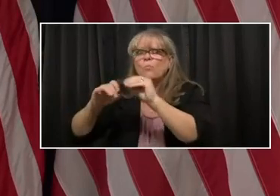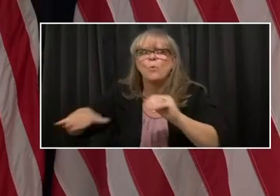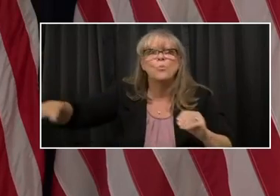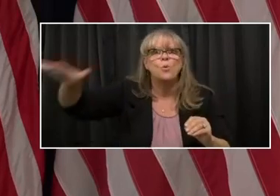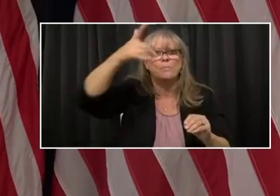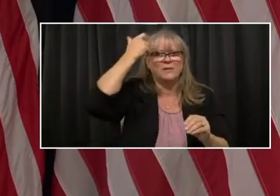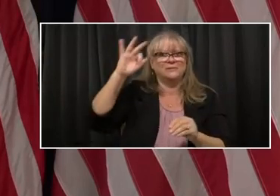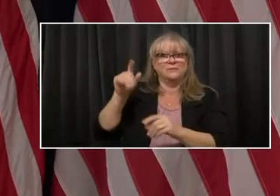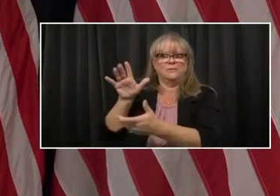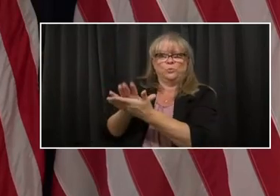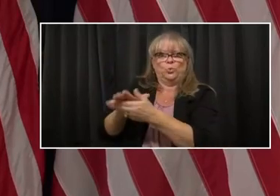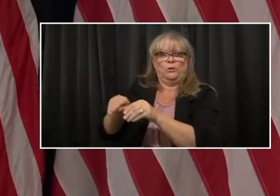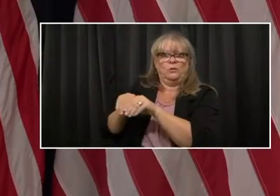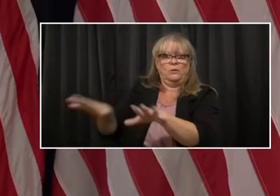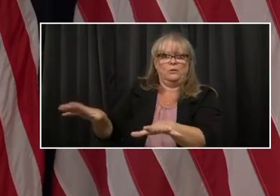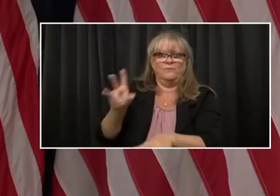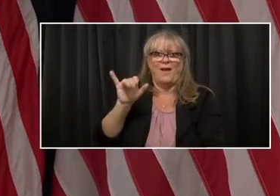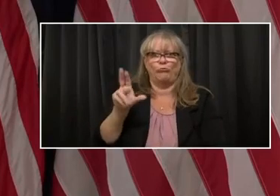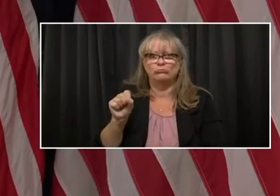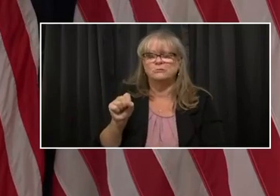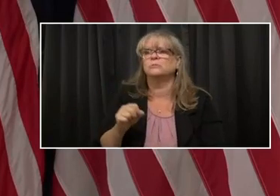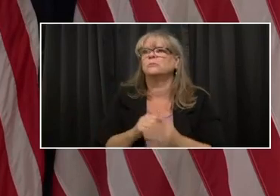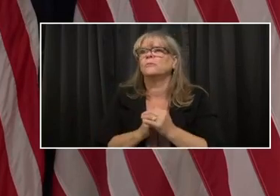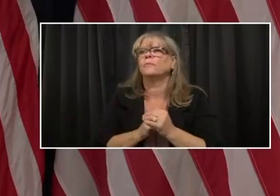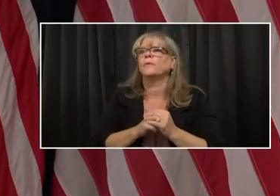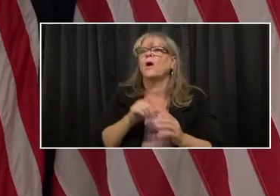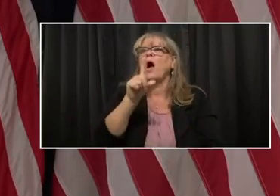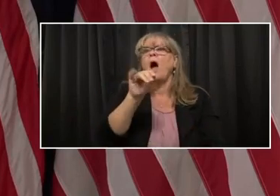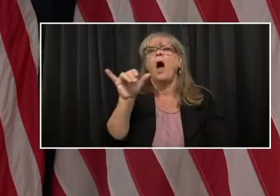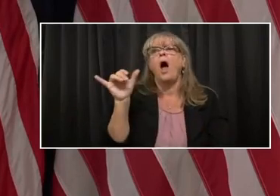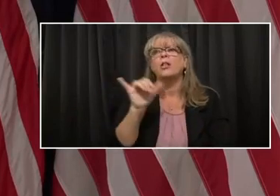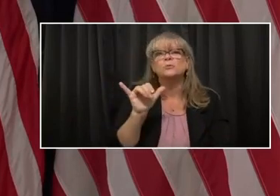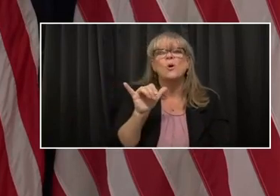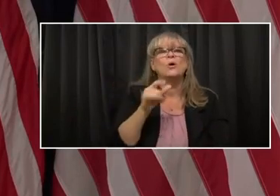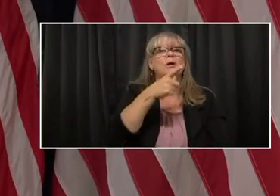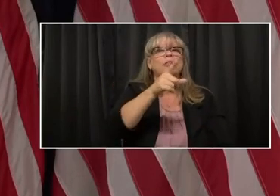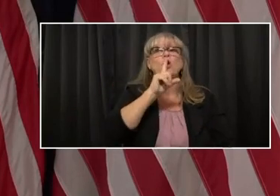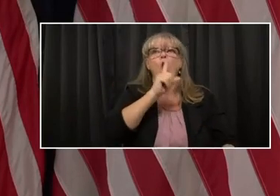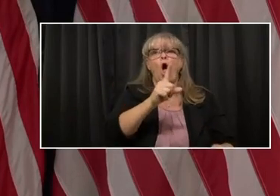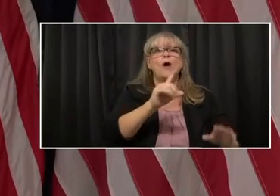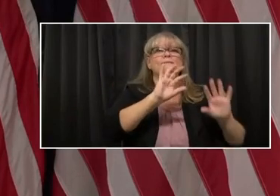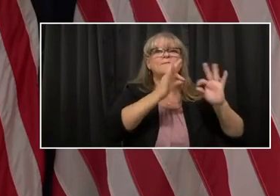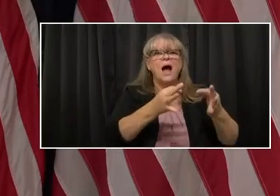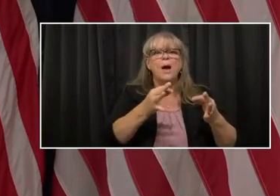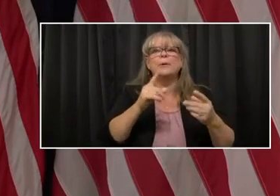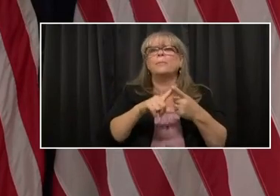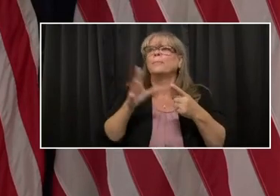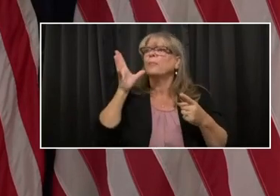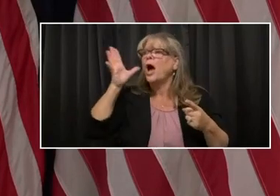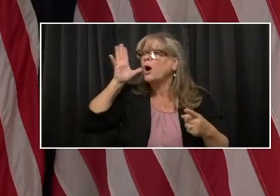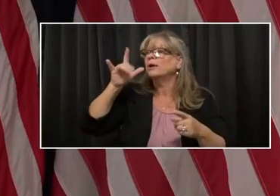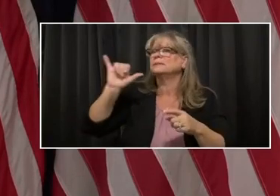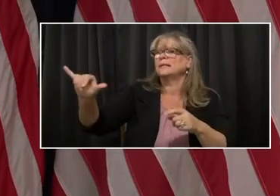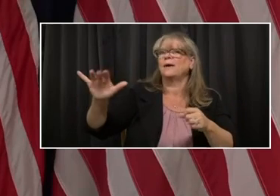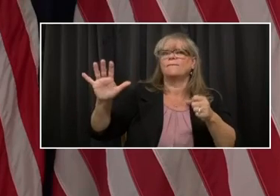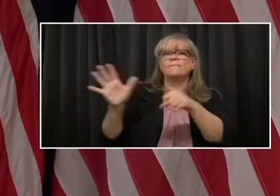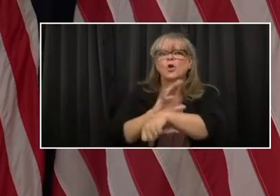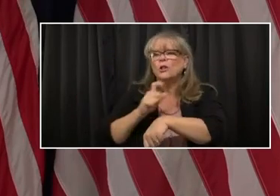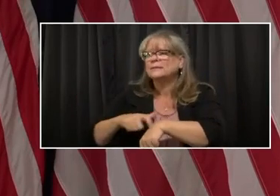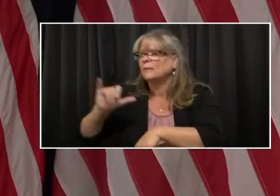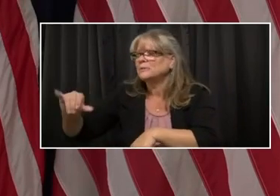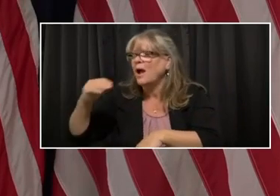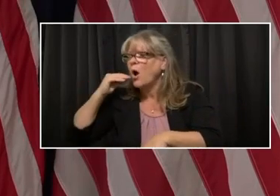families where there's a parent at home who's able to work with their kid, either homeschooling or a formal online education program through a